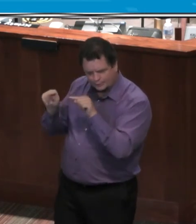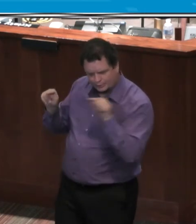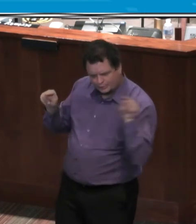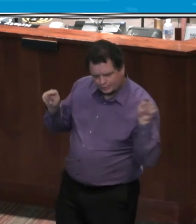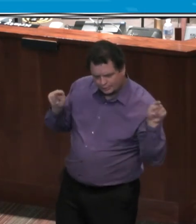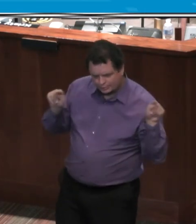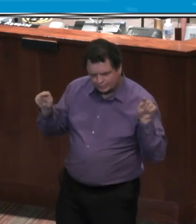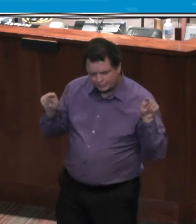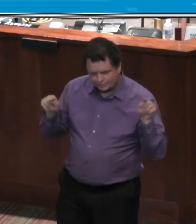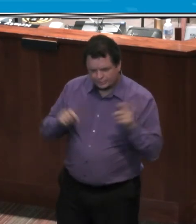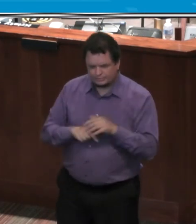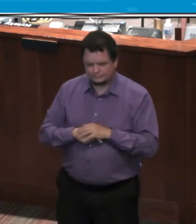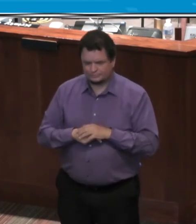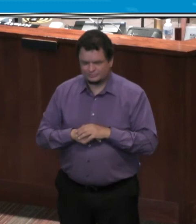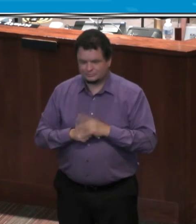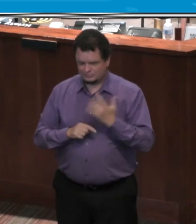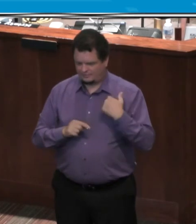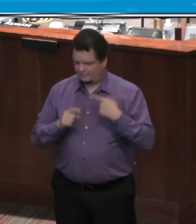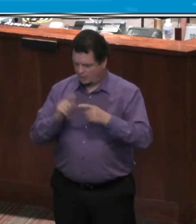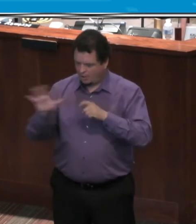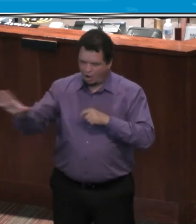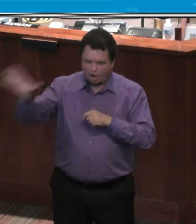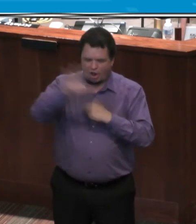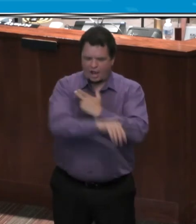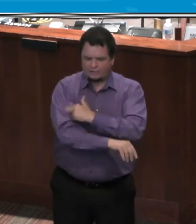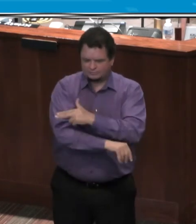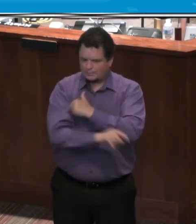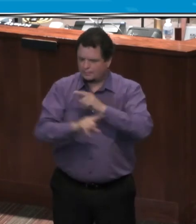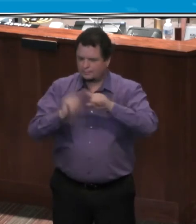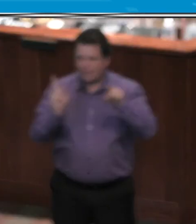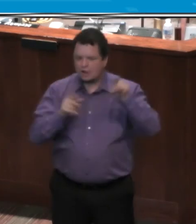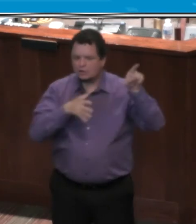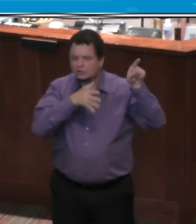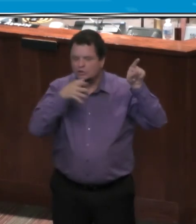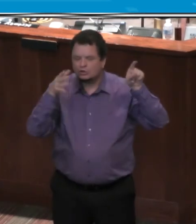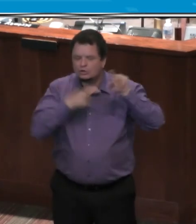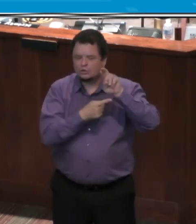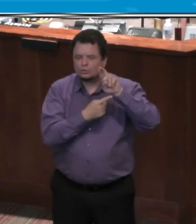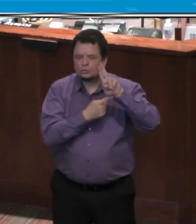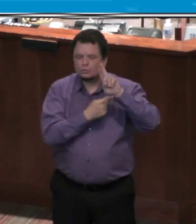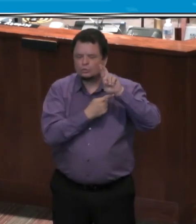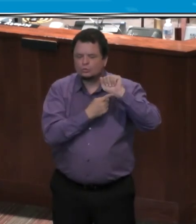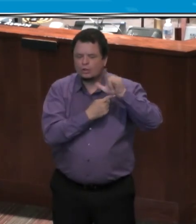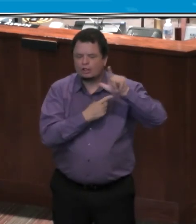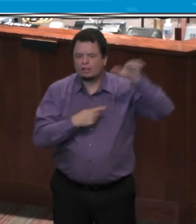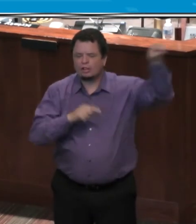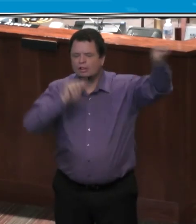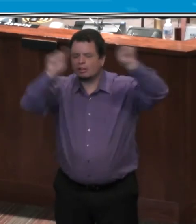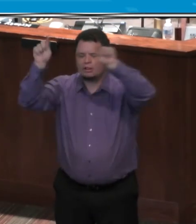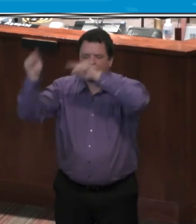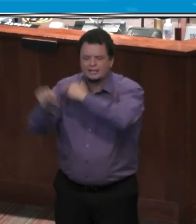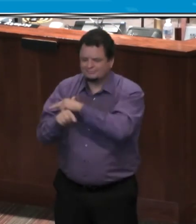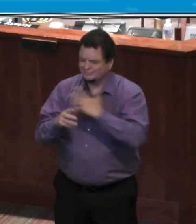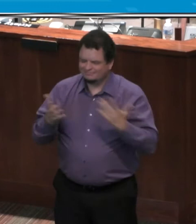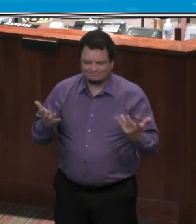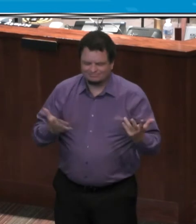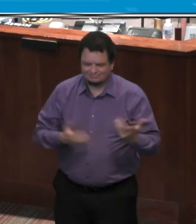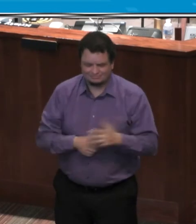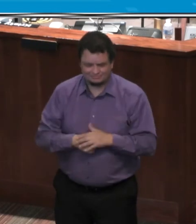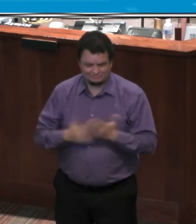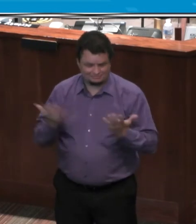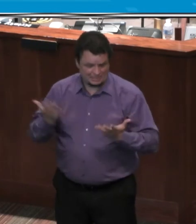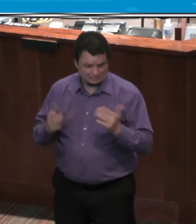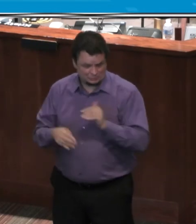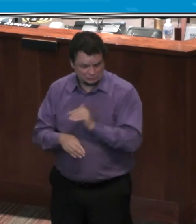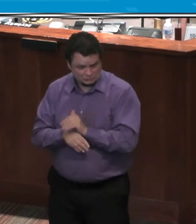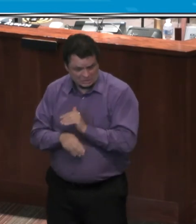across, we'll be putting that up, and we hope that'll be any day now. Could be this evening, could be in a couple days, but we're very excited to do that